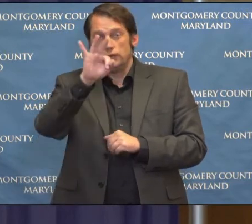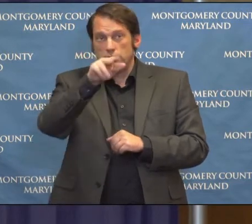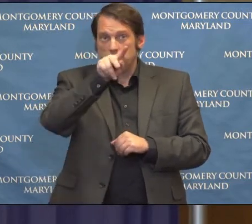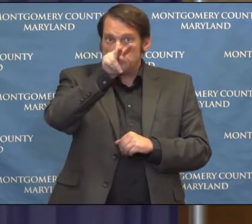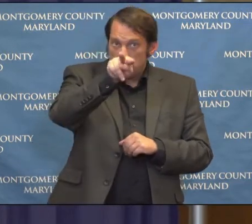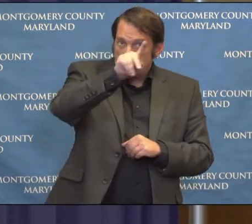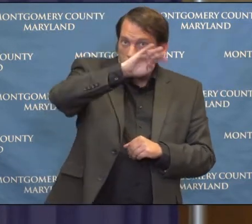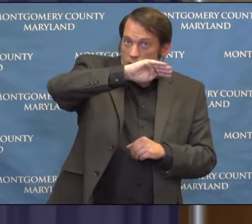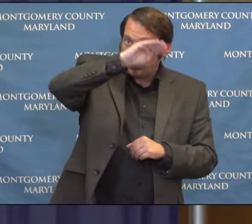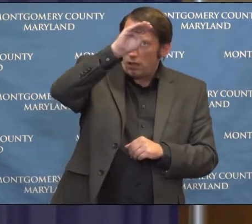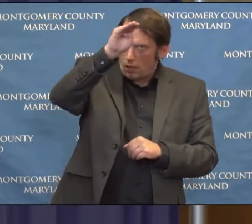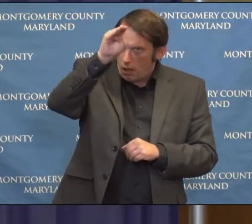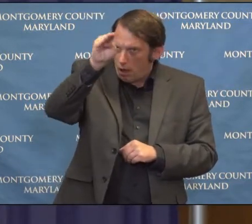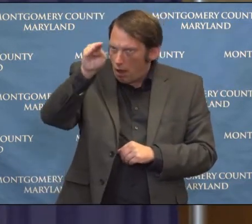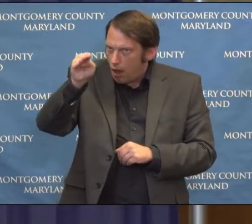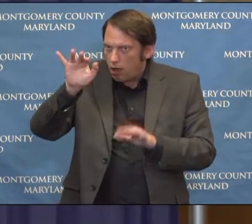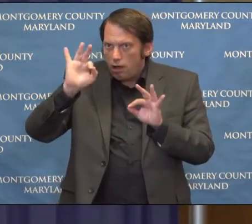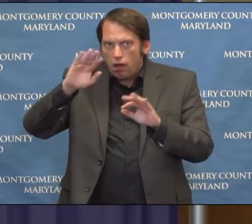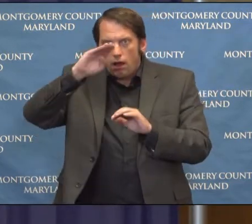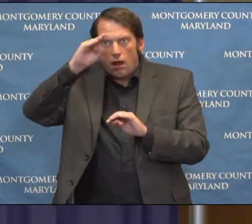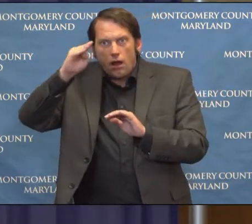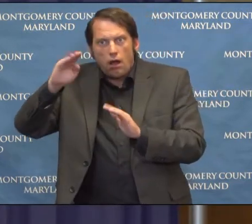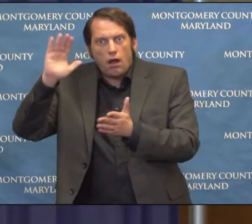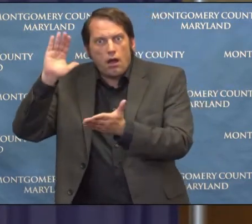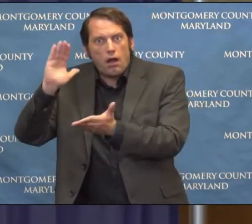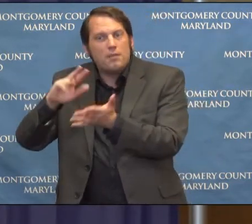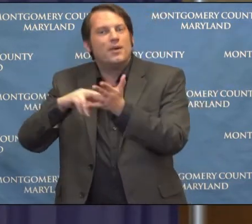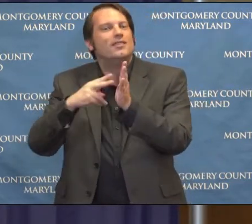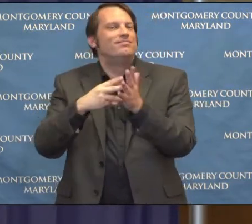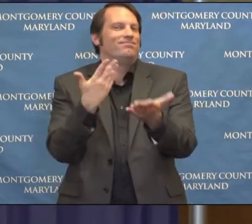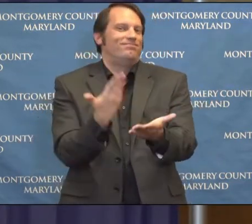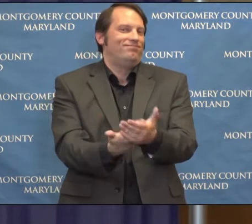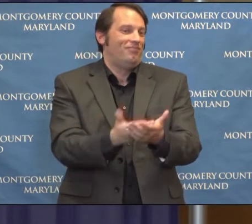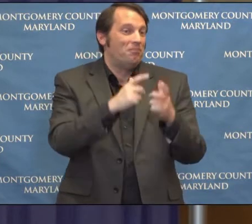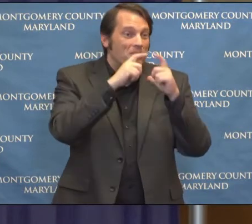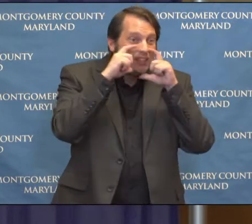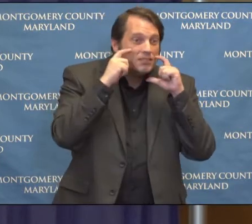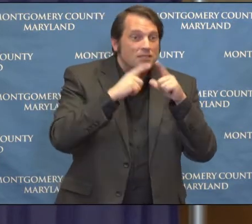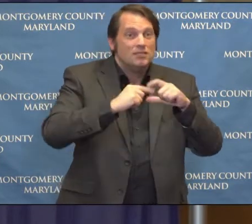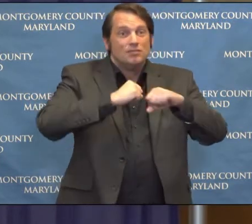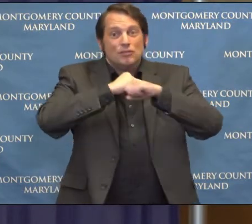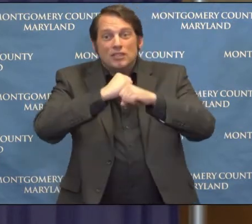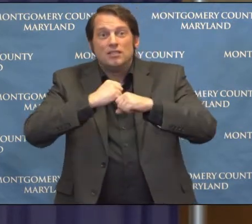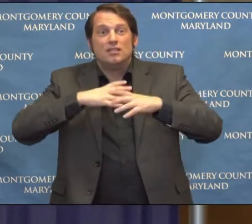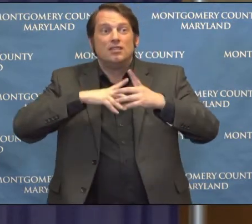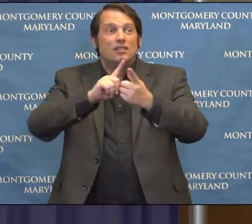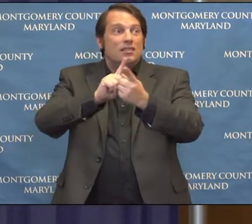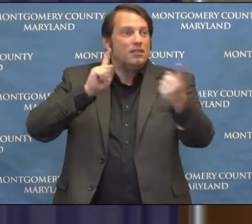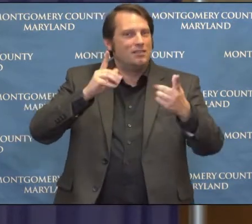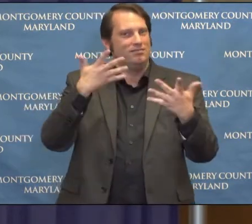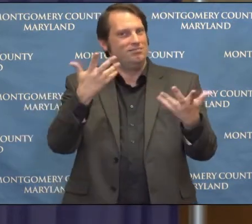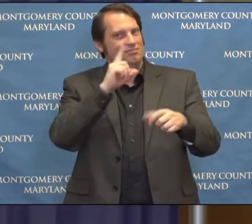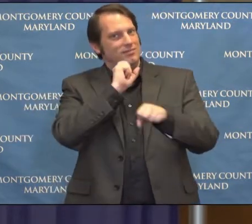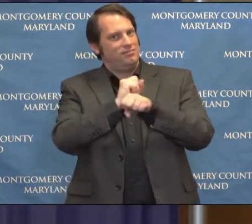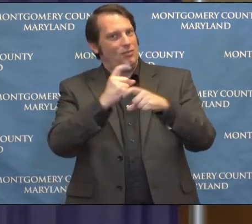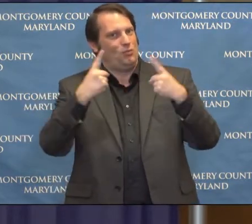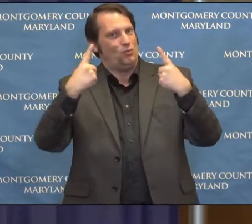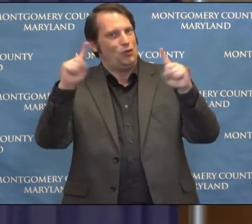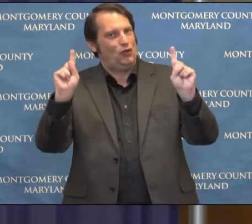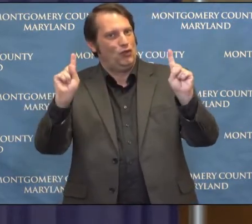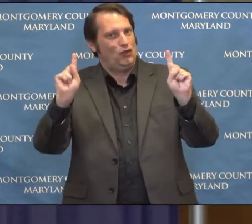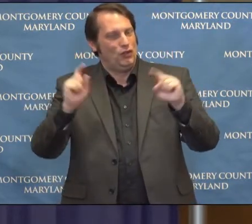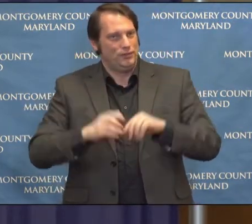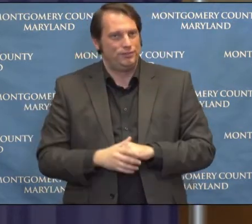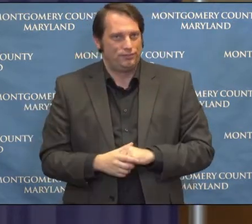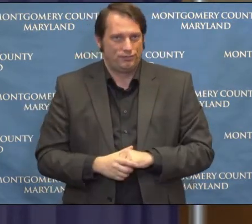of cases at home, whether we're talking about COVID-19 or any other illness. So peak, worst